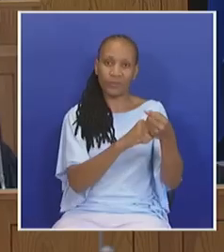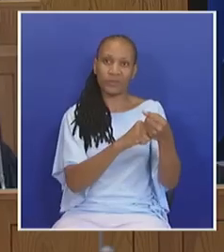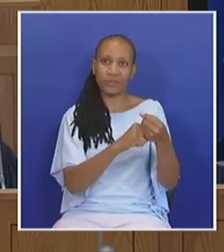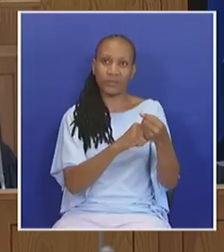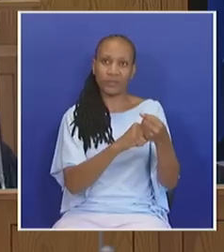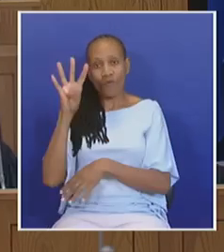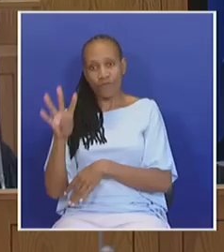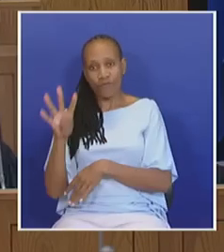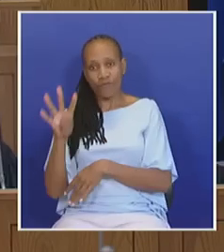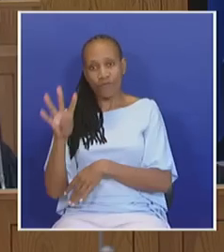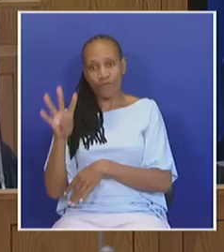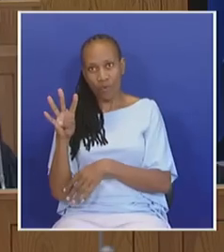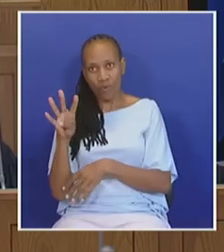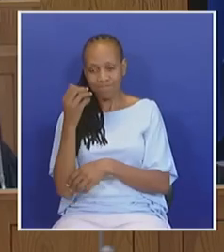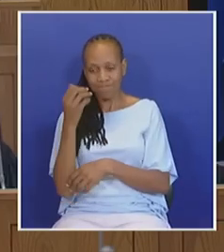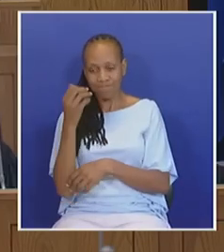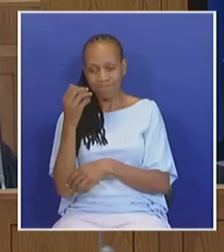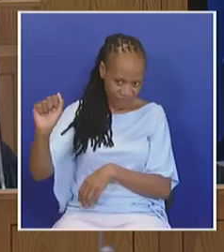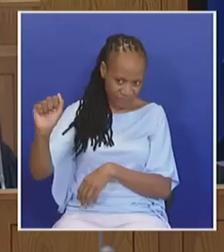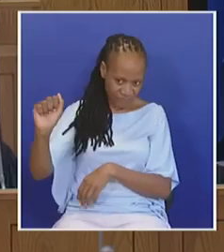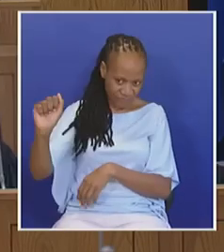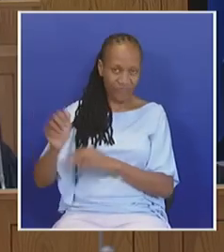4 members have voted against.